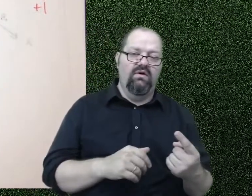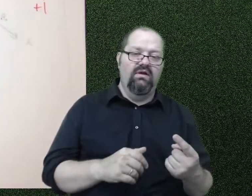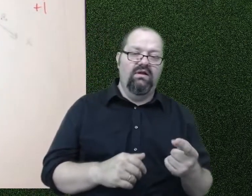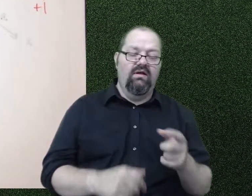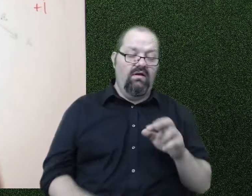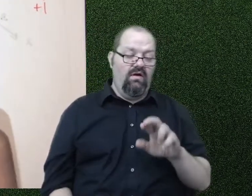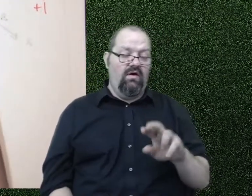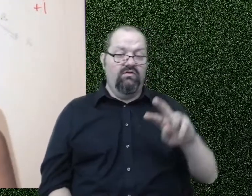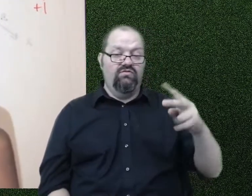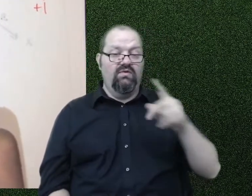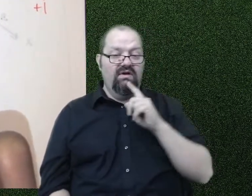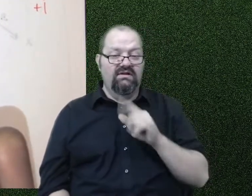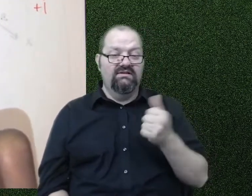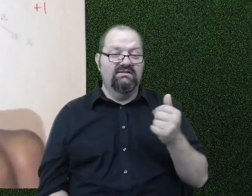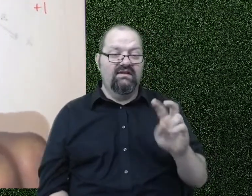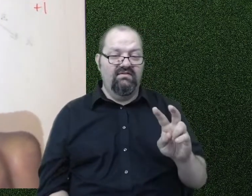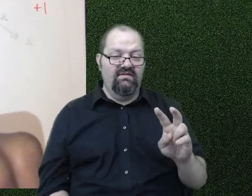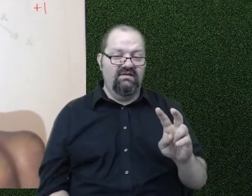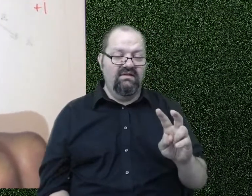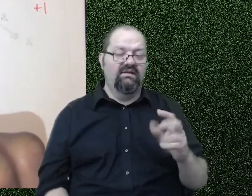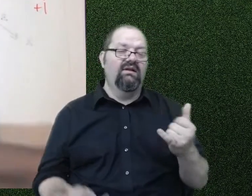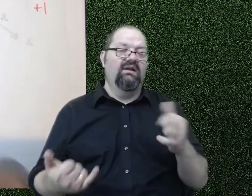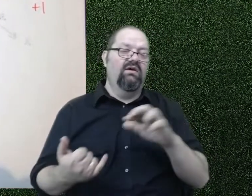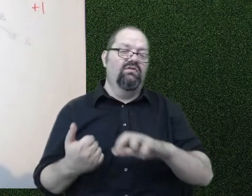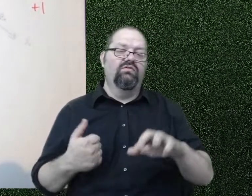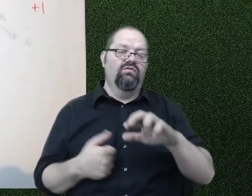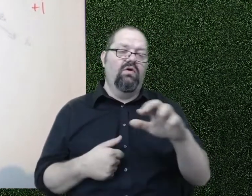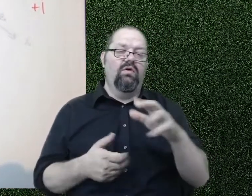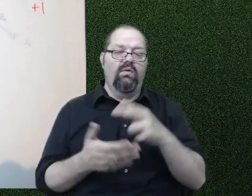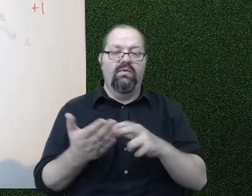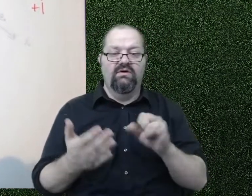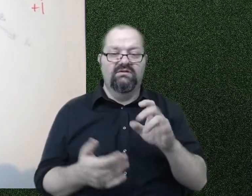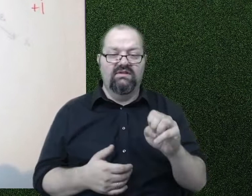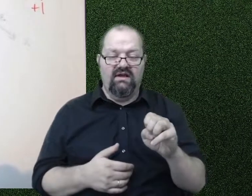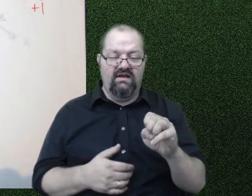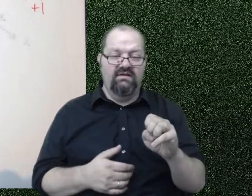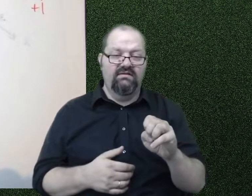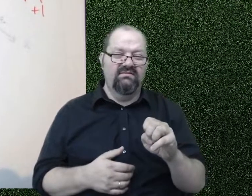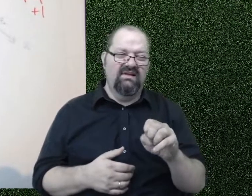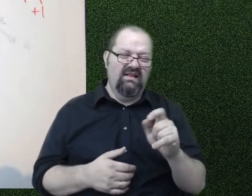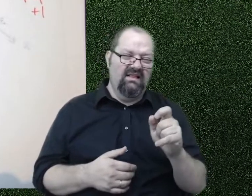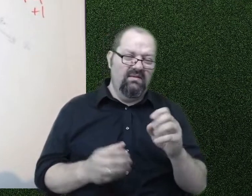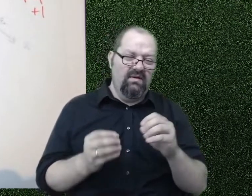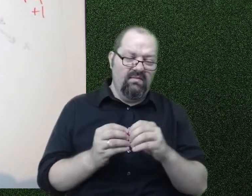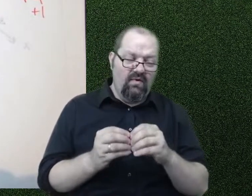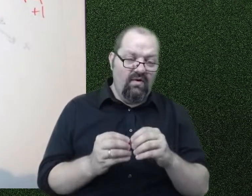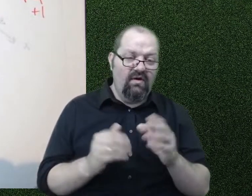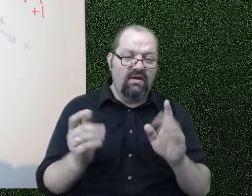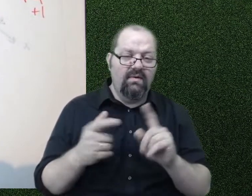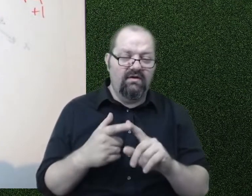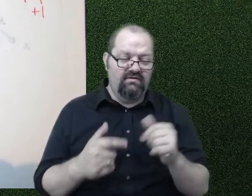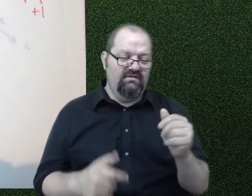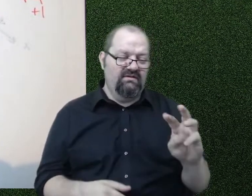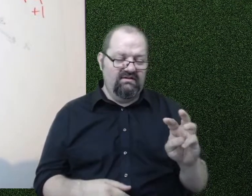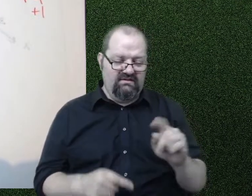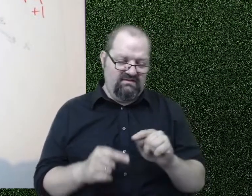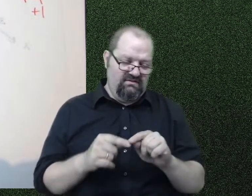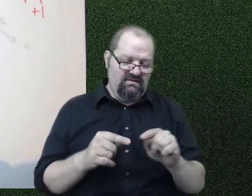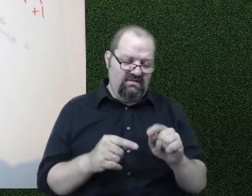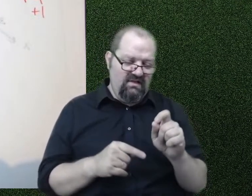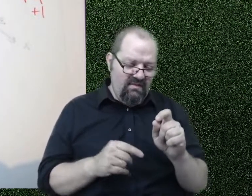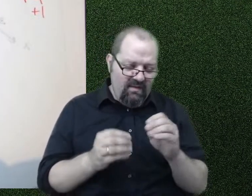17. So just take the square root of both sides. R is the square root of 17. It's a little bit more than the square root of 16. So it's a little bit more than